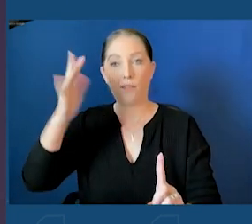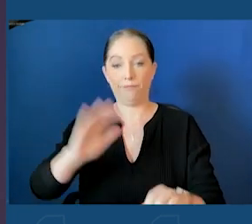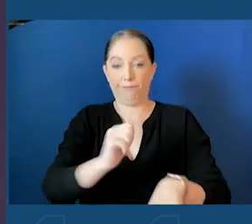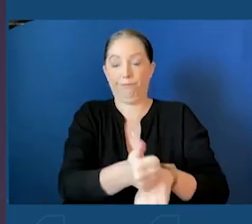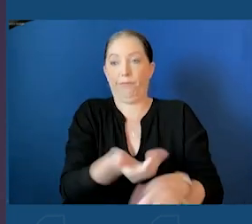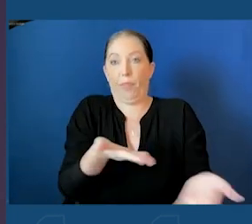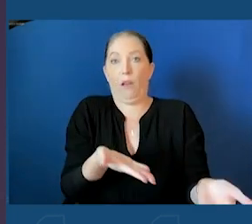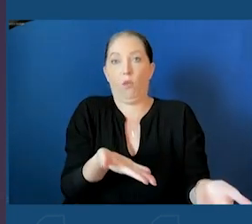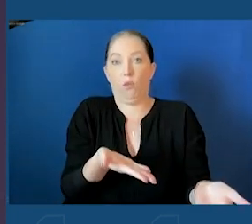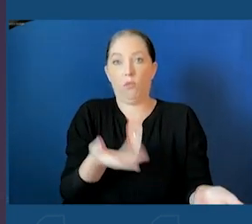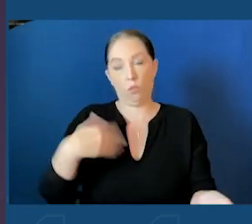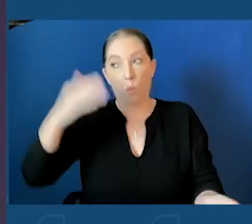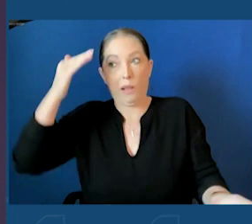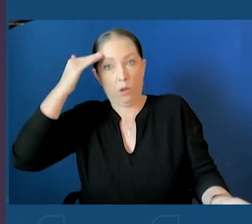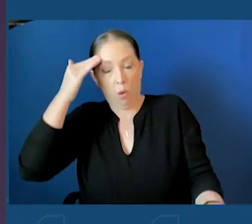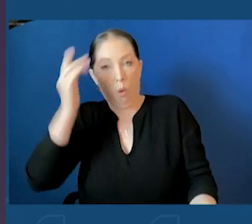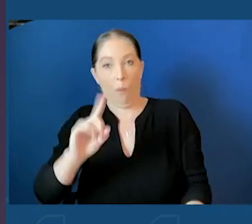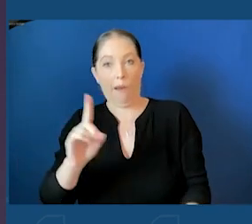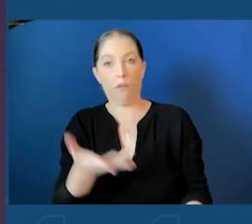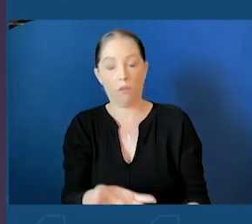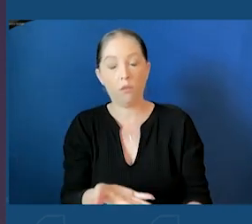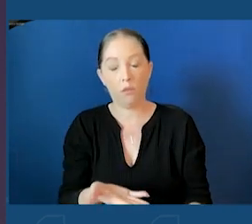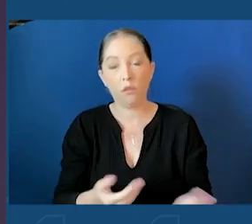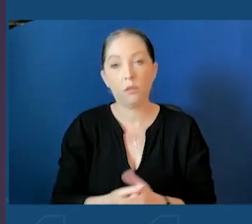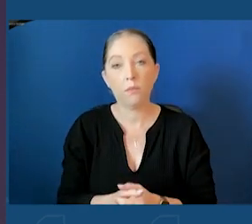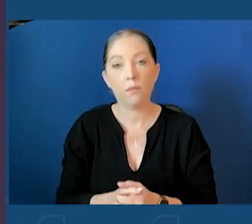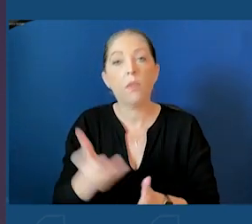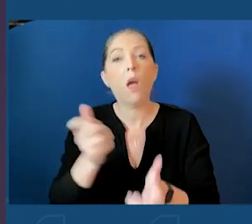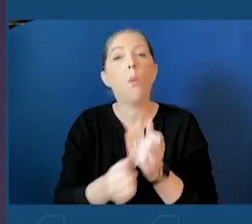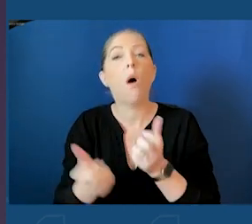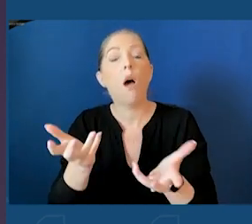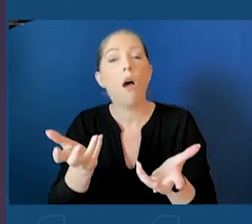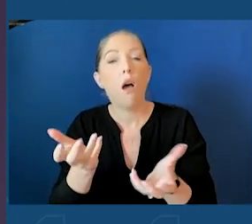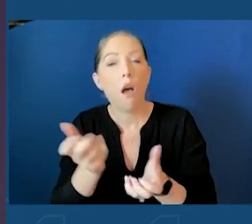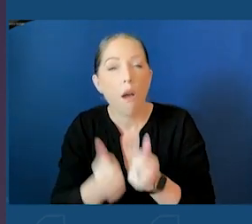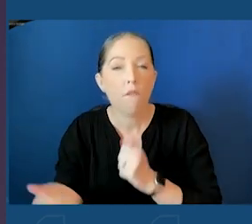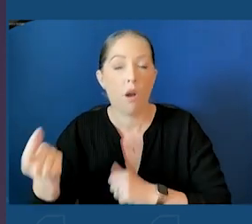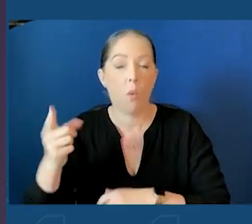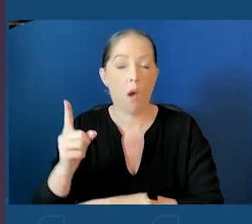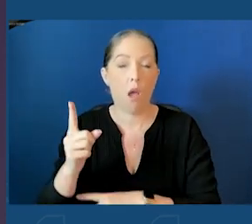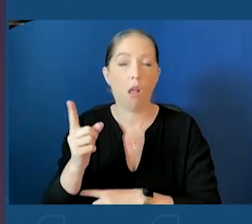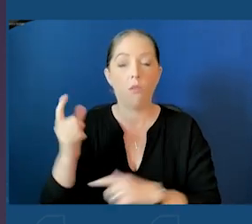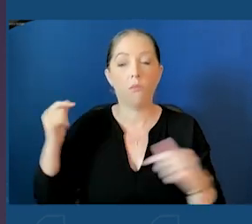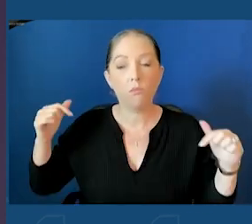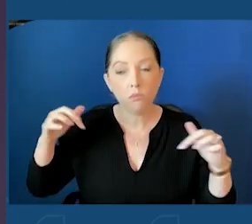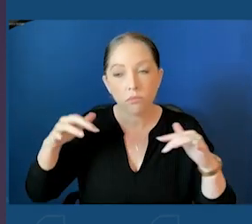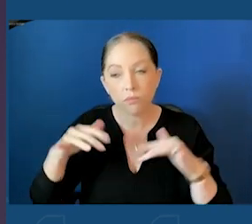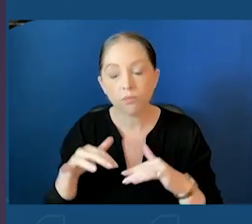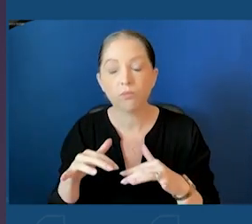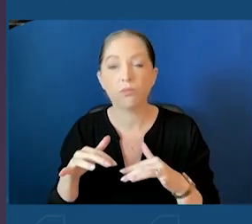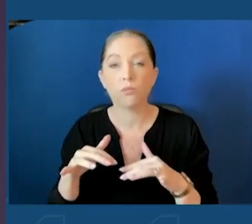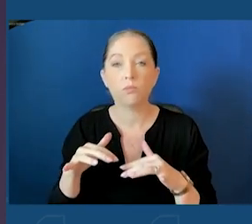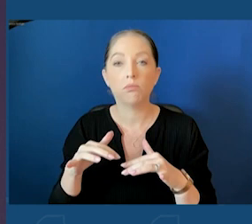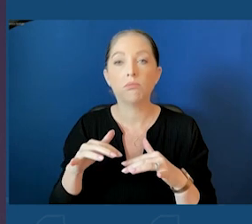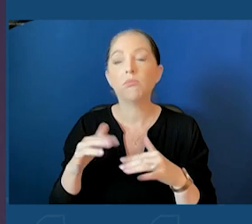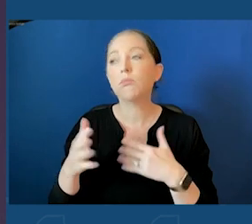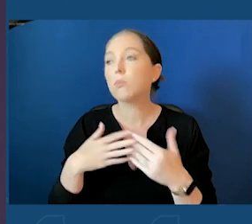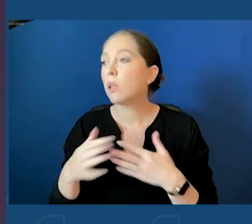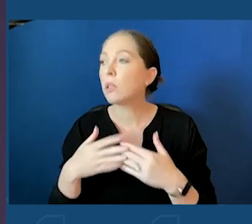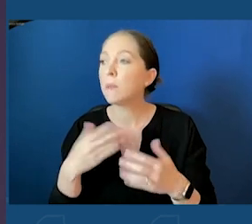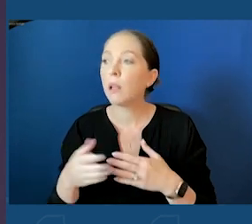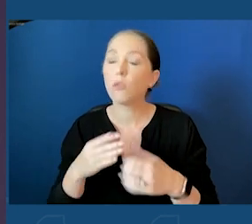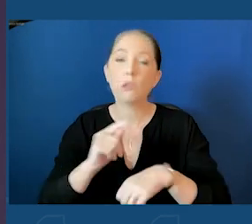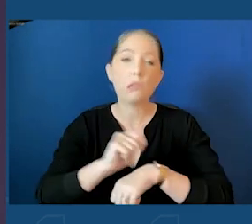are. And I want everyone who comes and gathers, whether it's in a synagogue, a